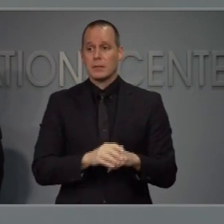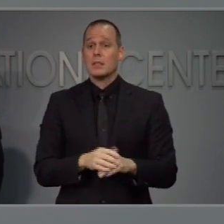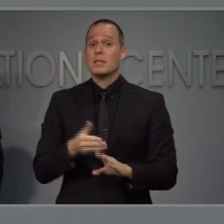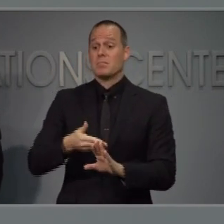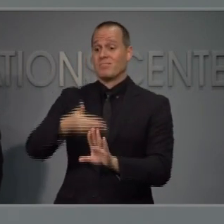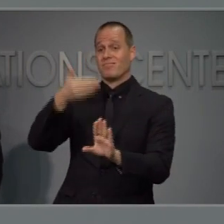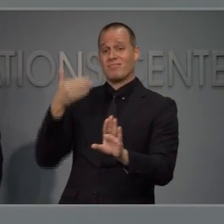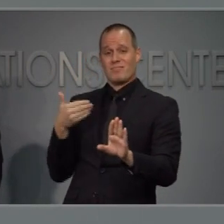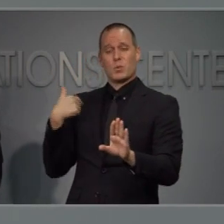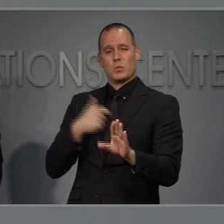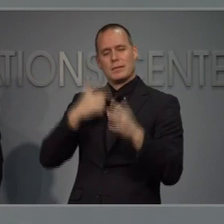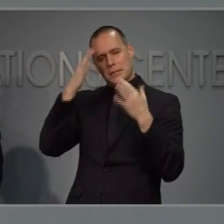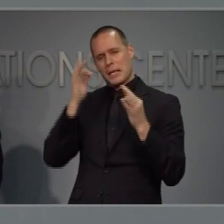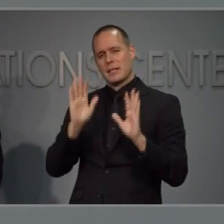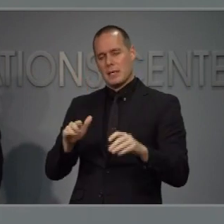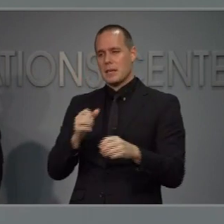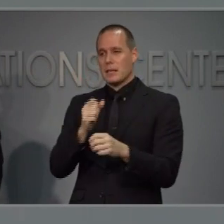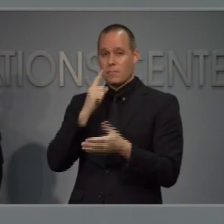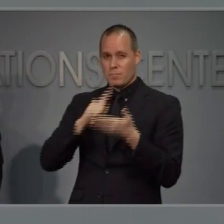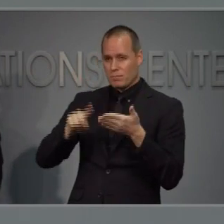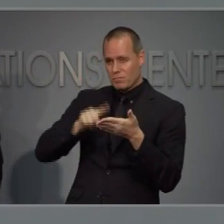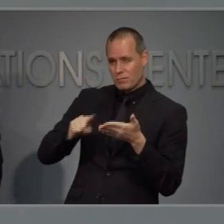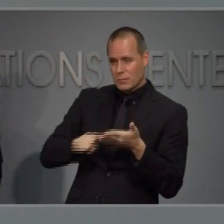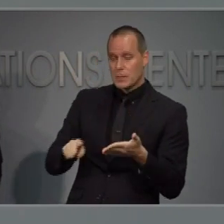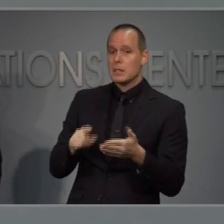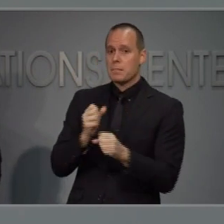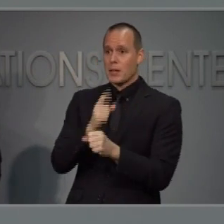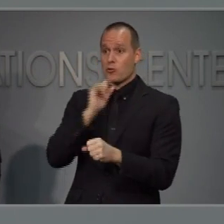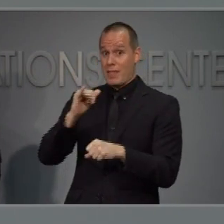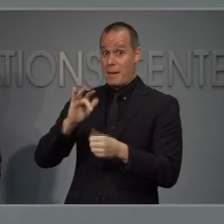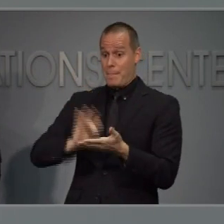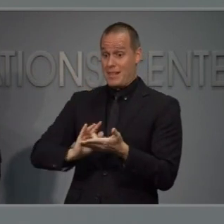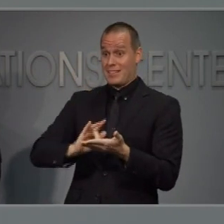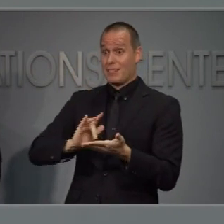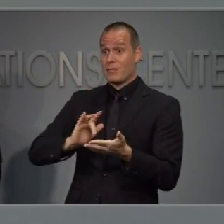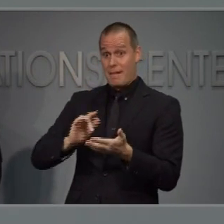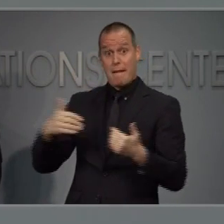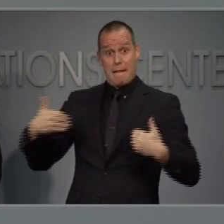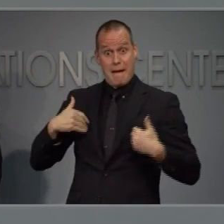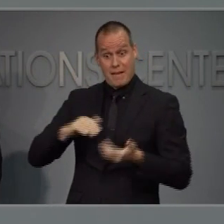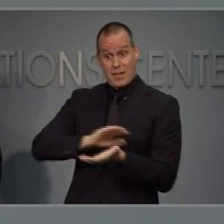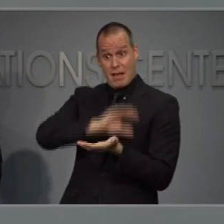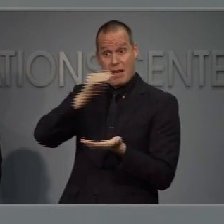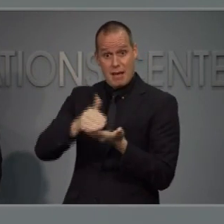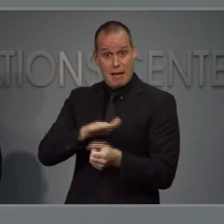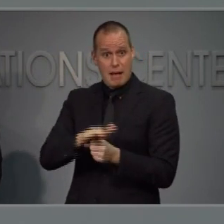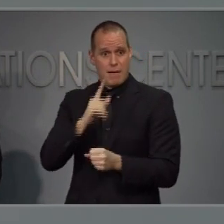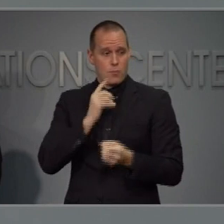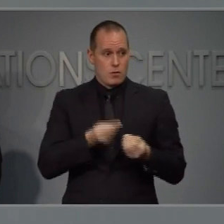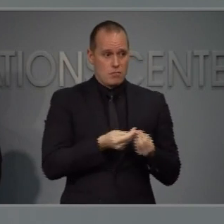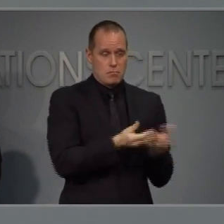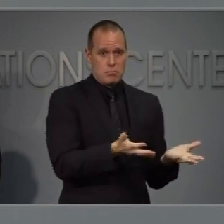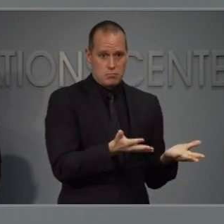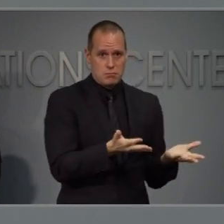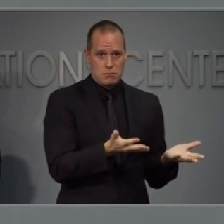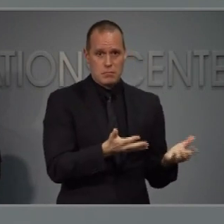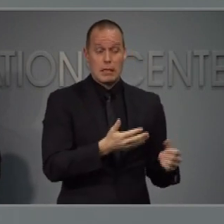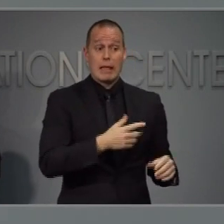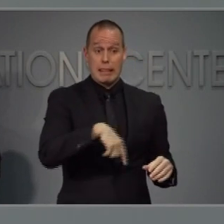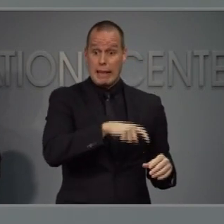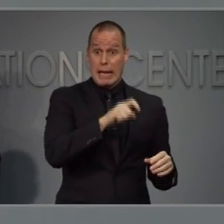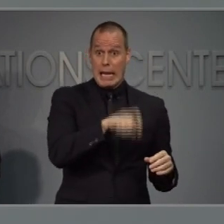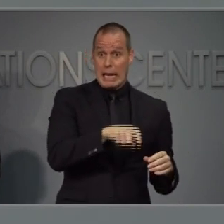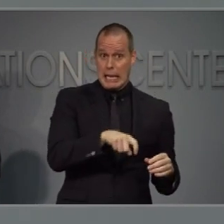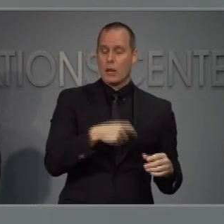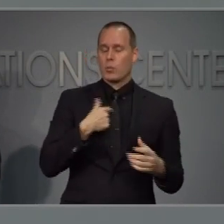need to make sure that those medicines are available for the folks who had need for them before COVID-19.